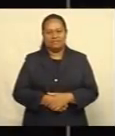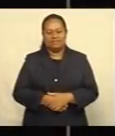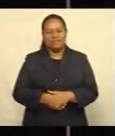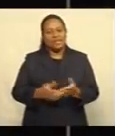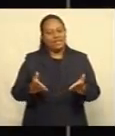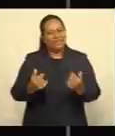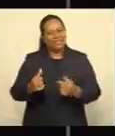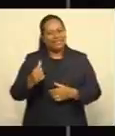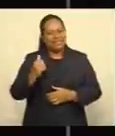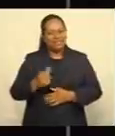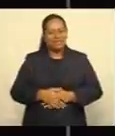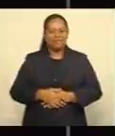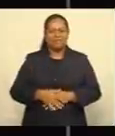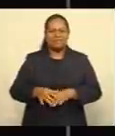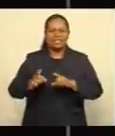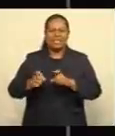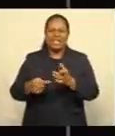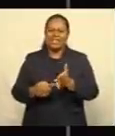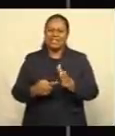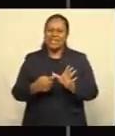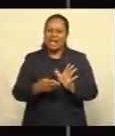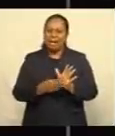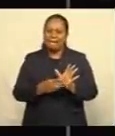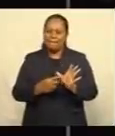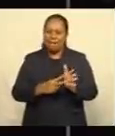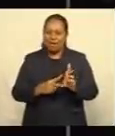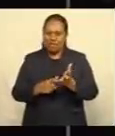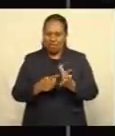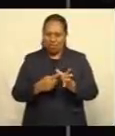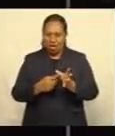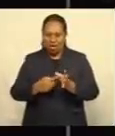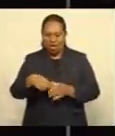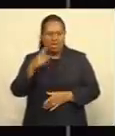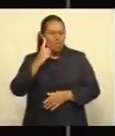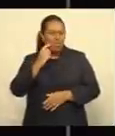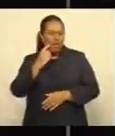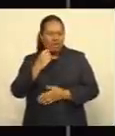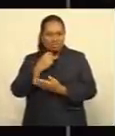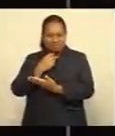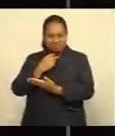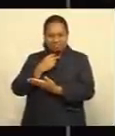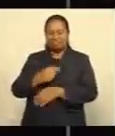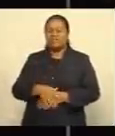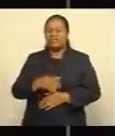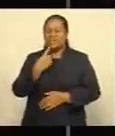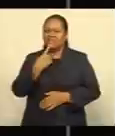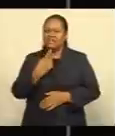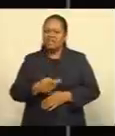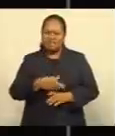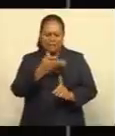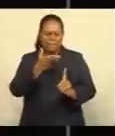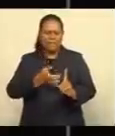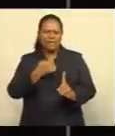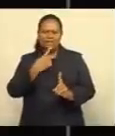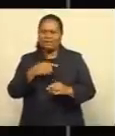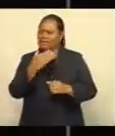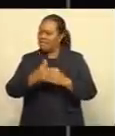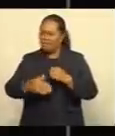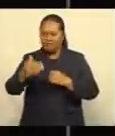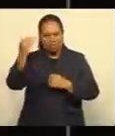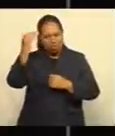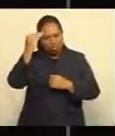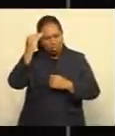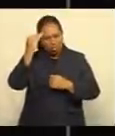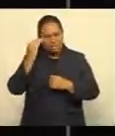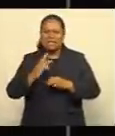Welcome back. Living in Tamavuaiwai outside Suva City for more than 20 years, Taito Davea says he never thought that something called